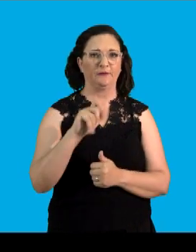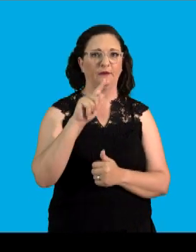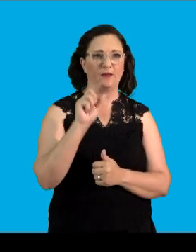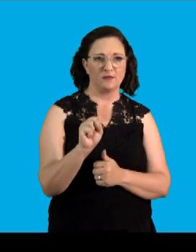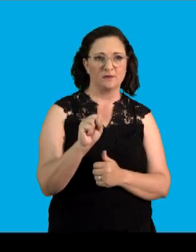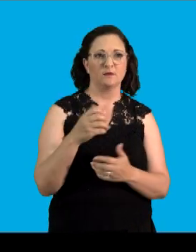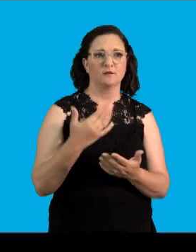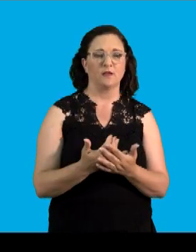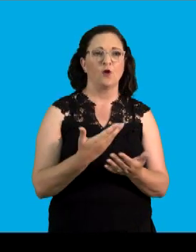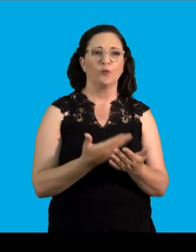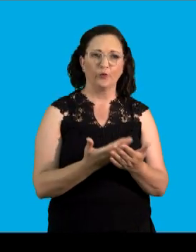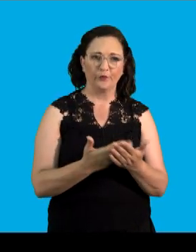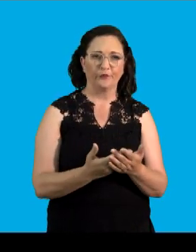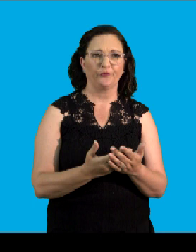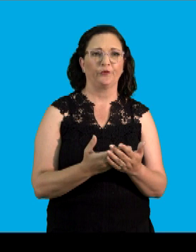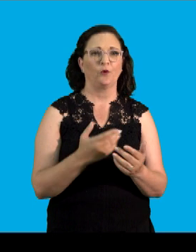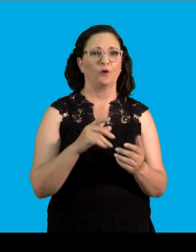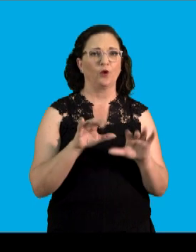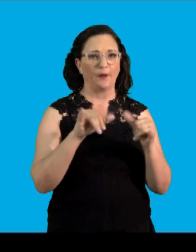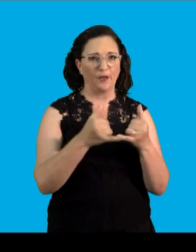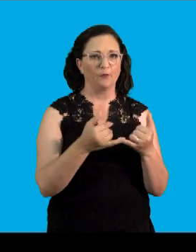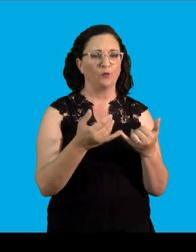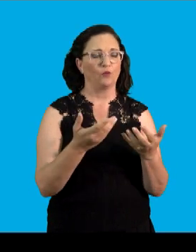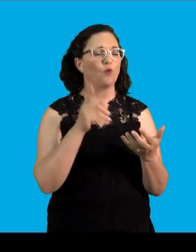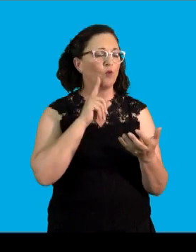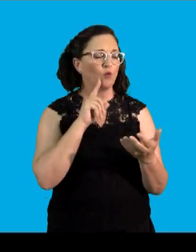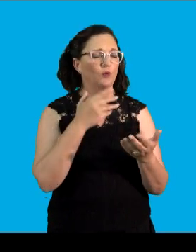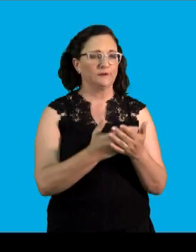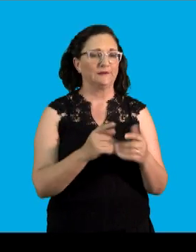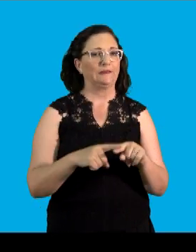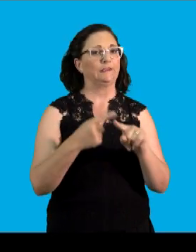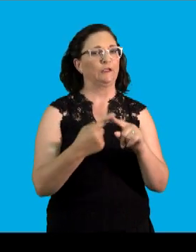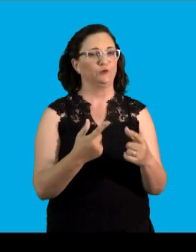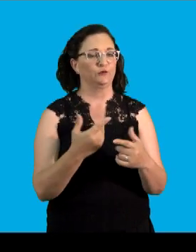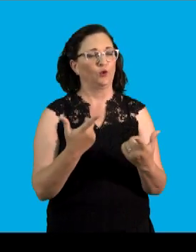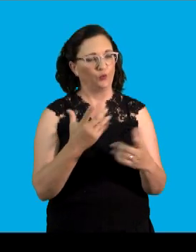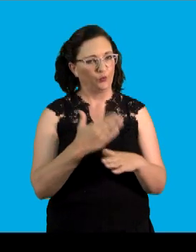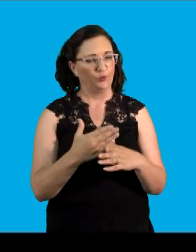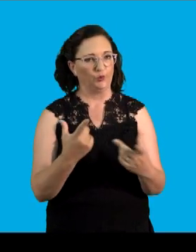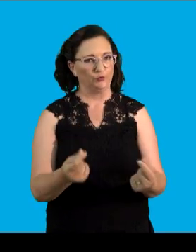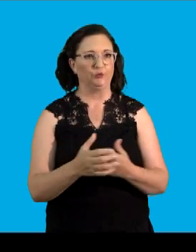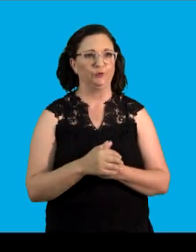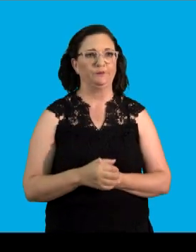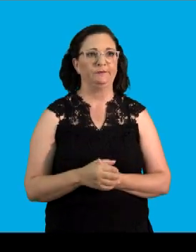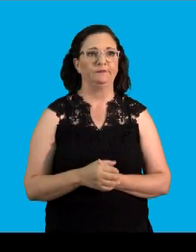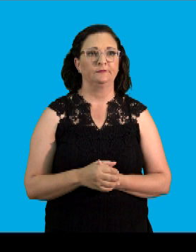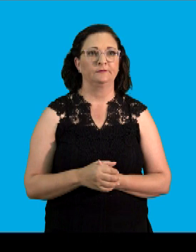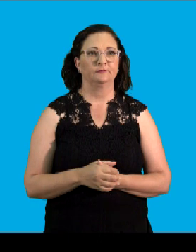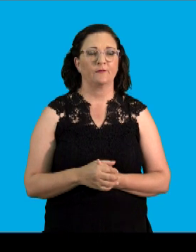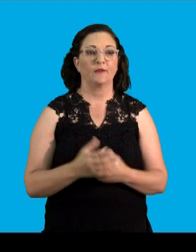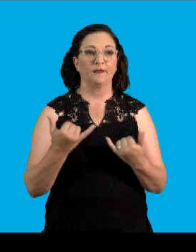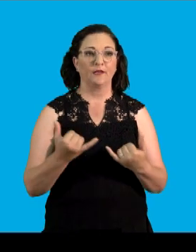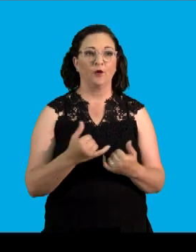as a company that is always willing to go an extra mile. All right. The first question